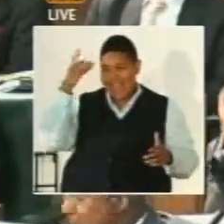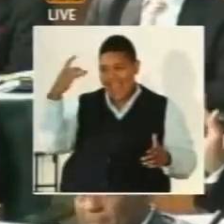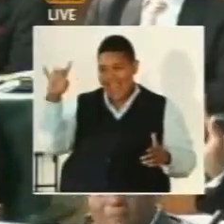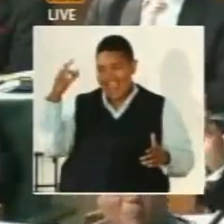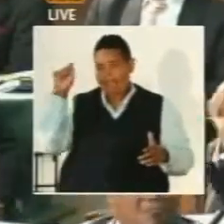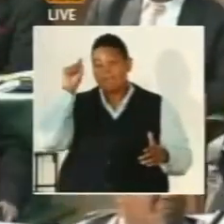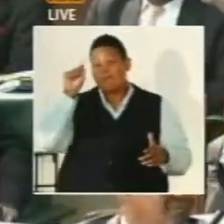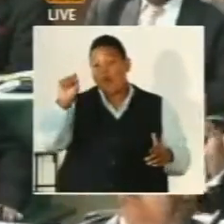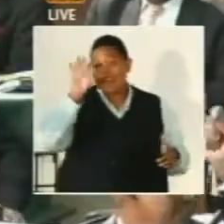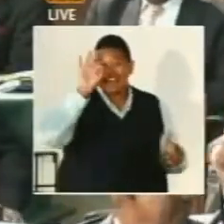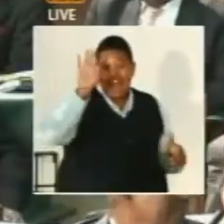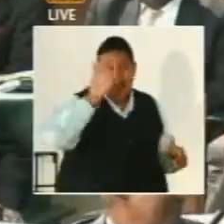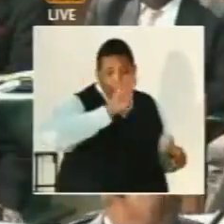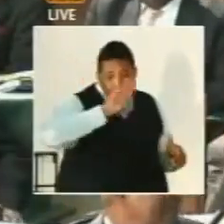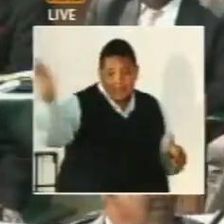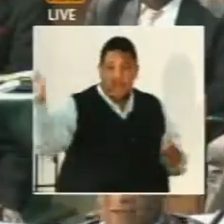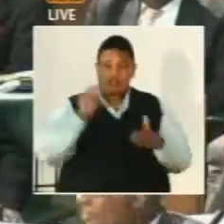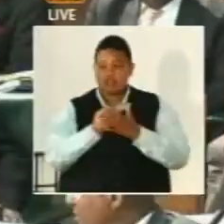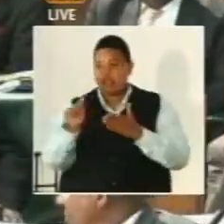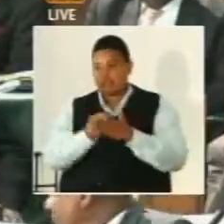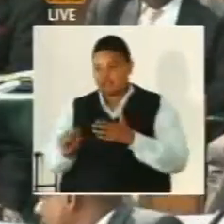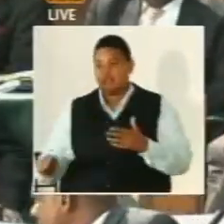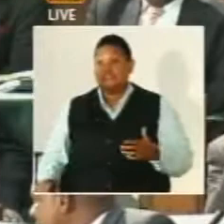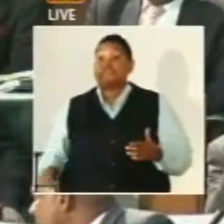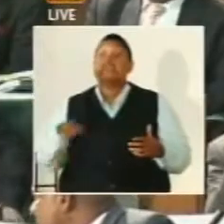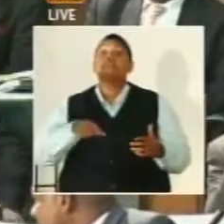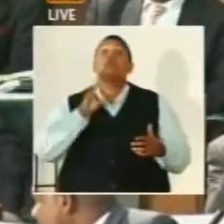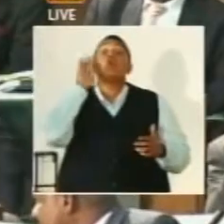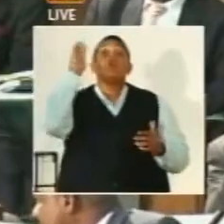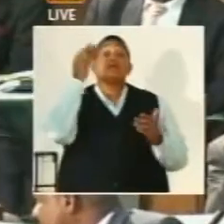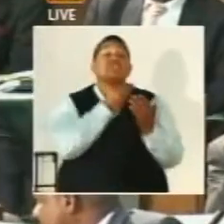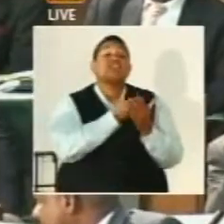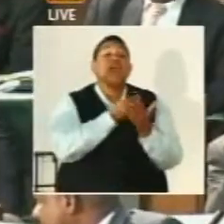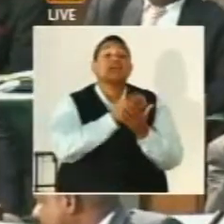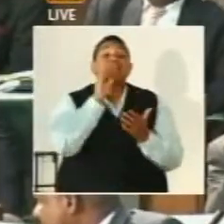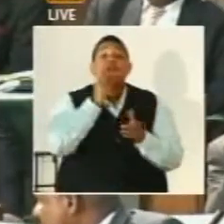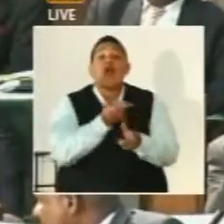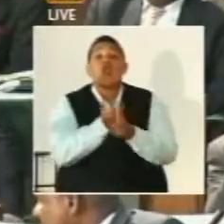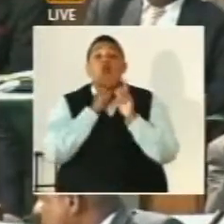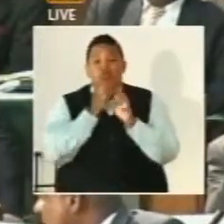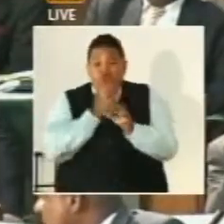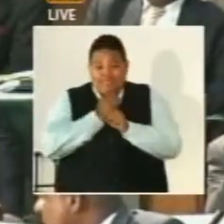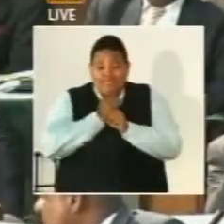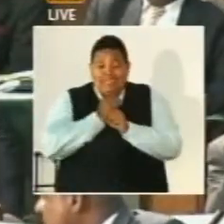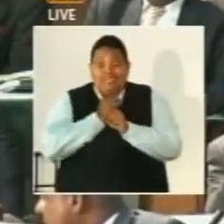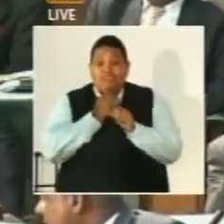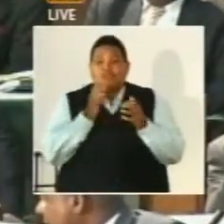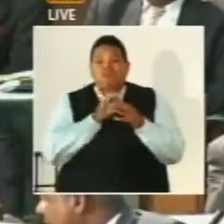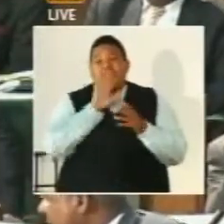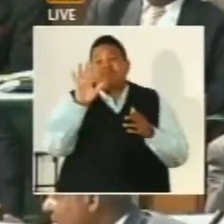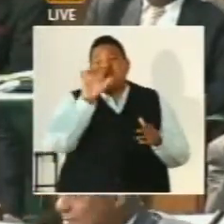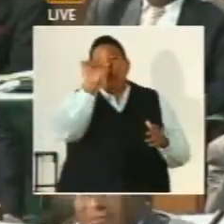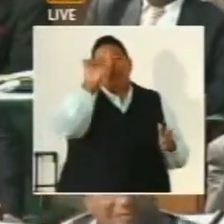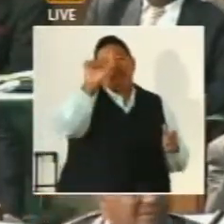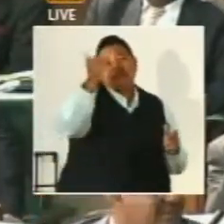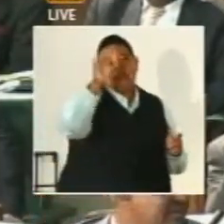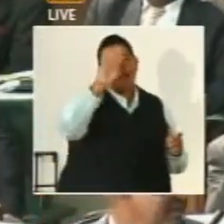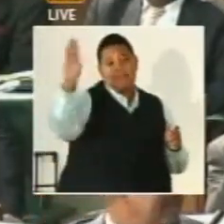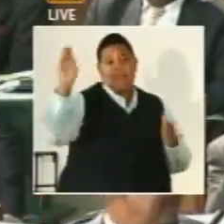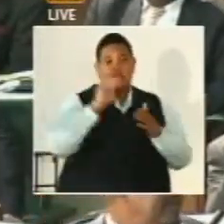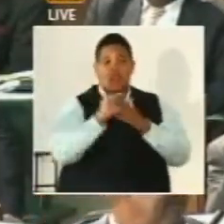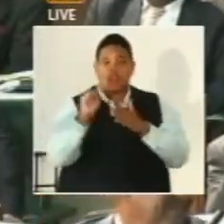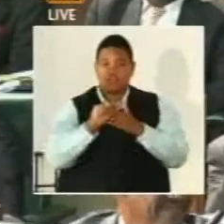$118.9 billion. This will be financed by loan receipts of $110